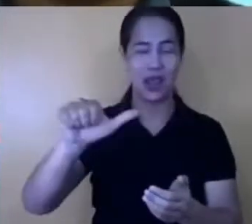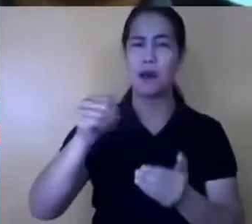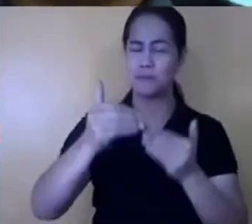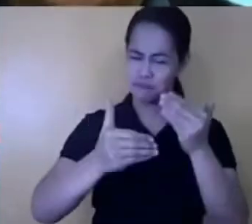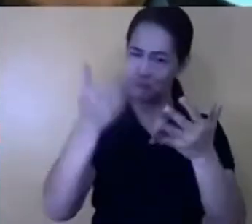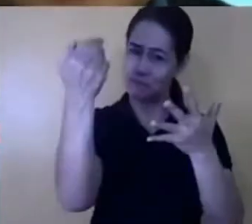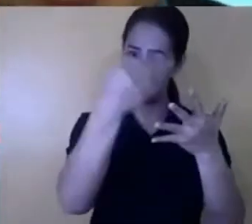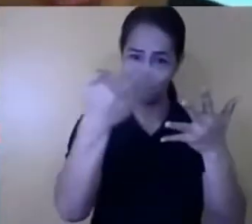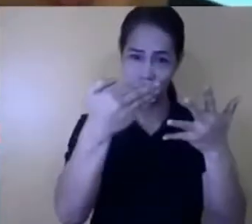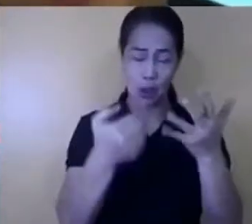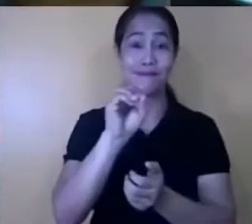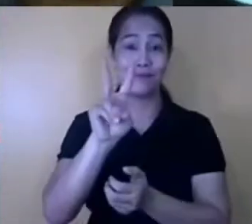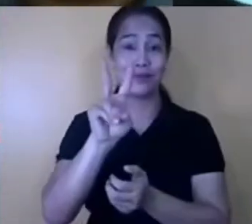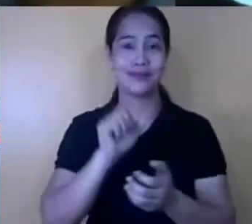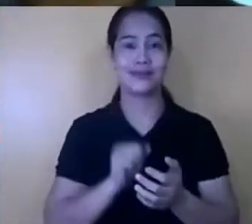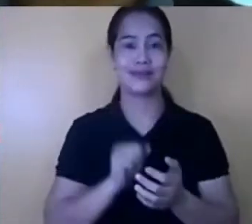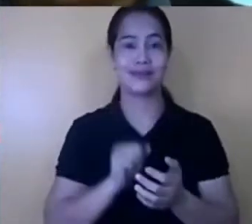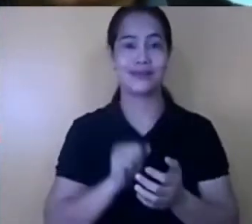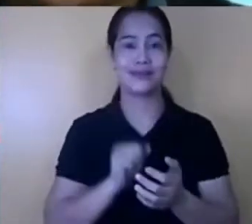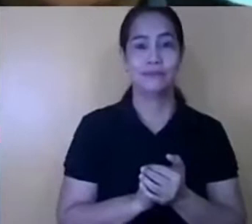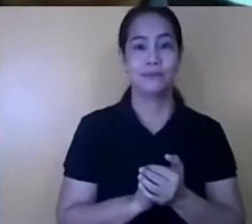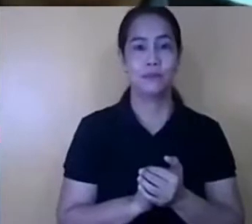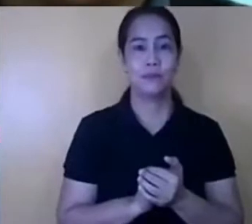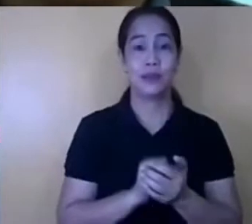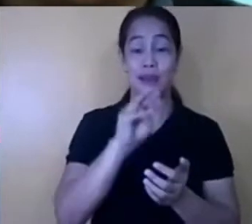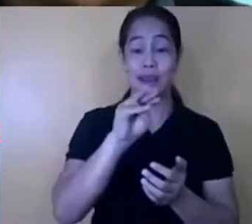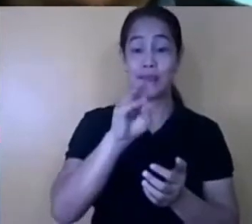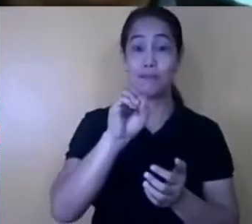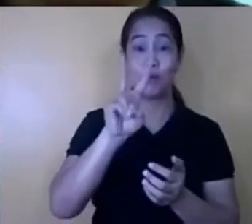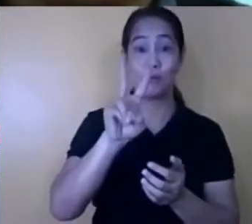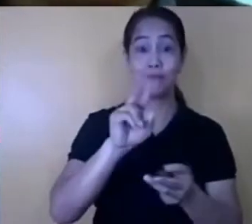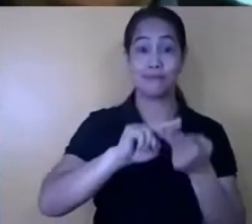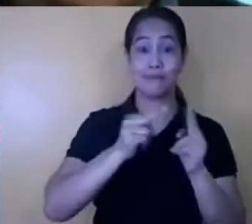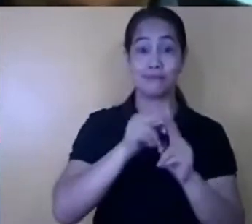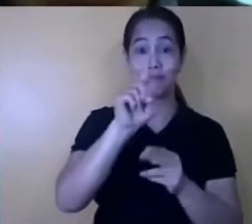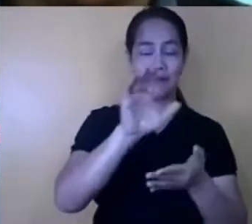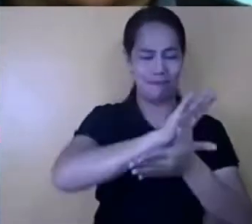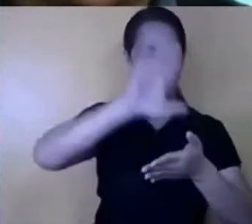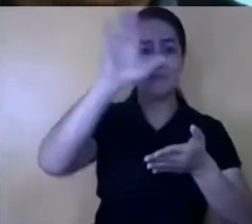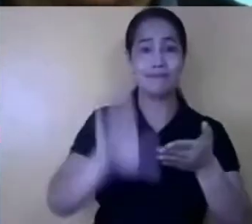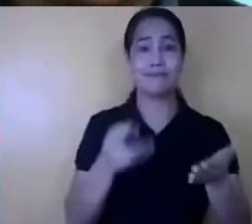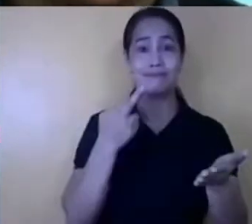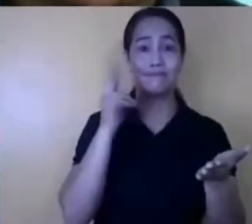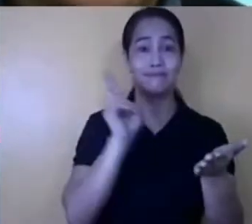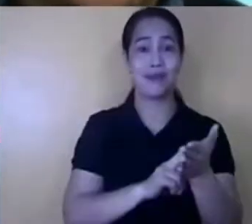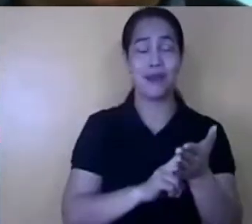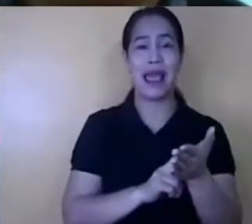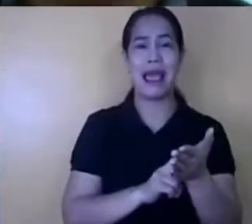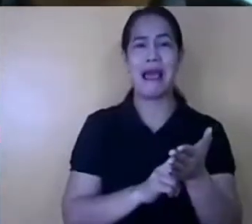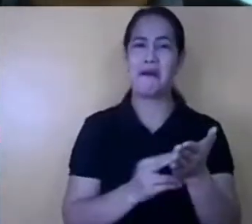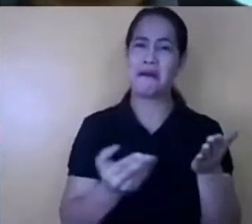supporting MOVs. For MOV 1, accomplishment report for remedial or enhancement